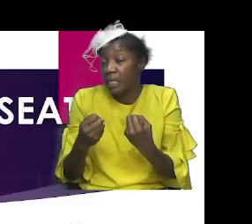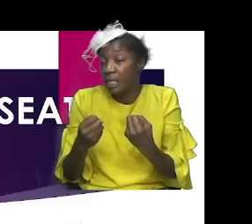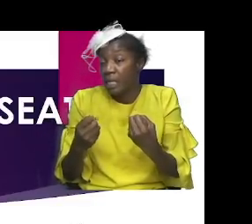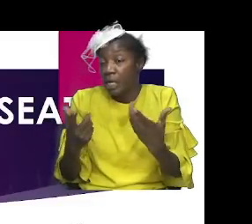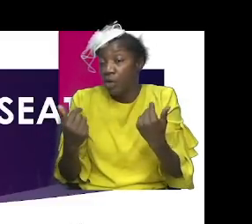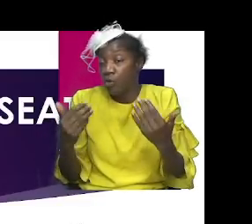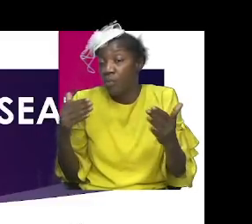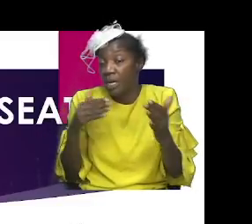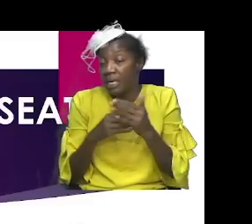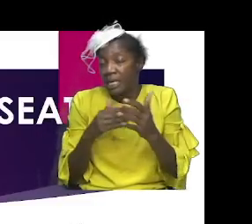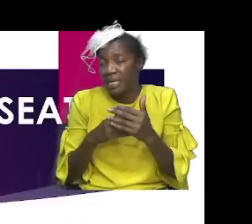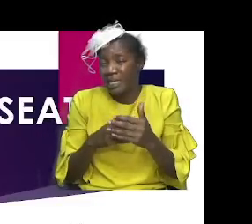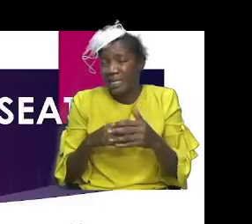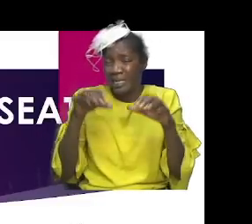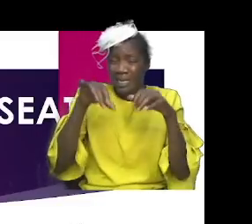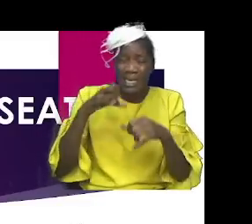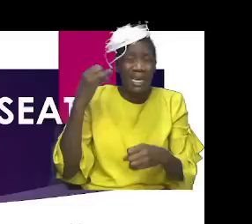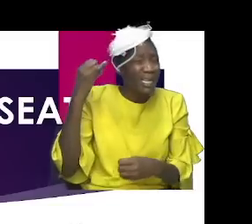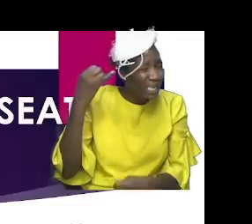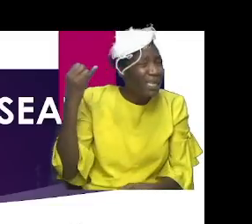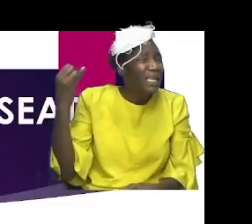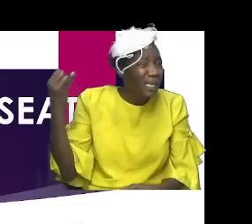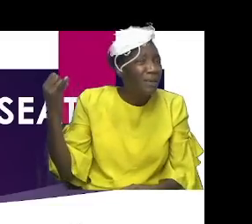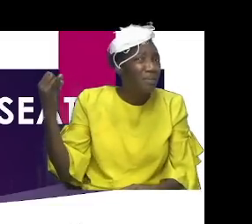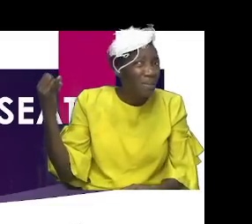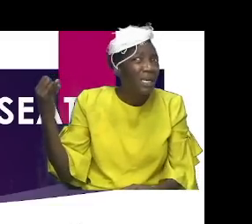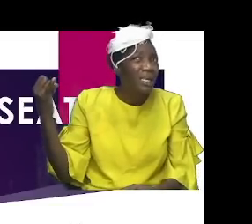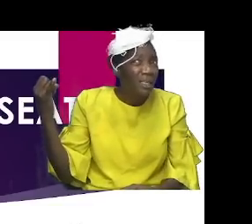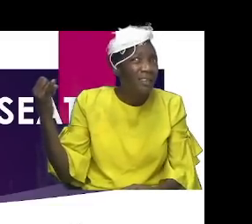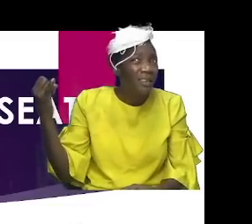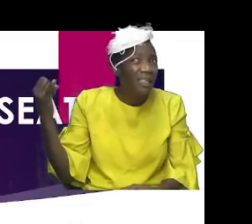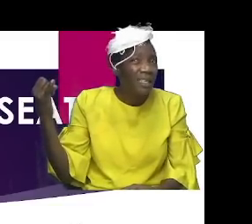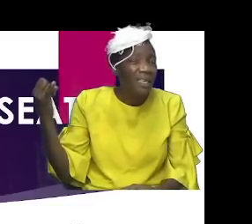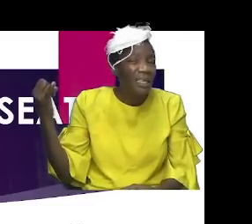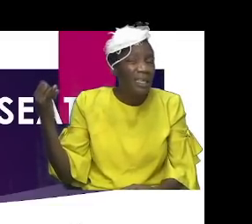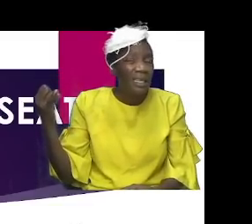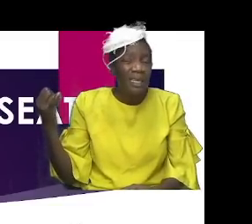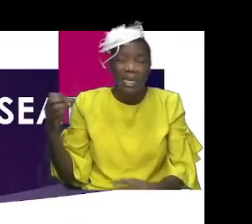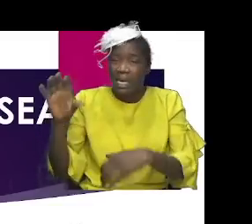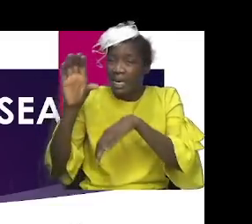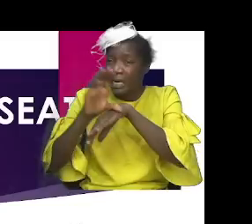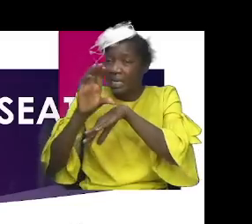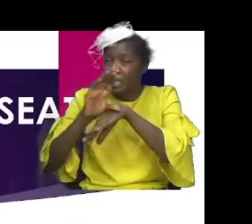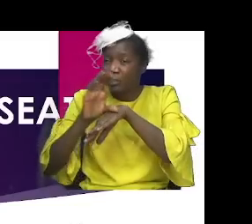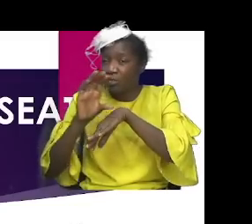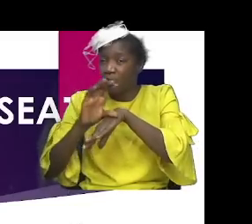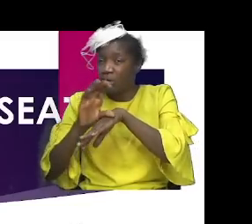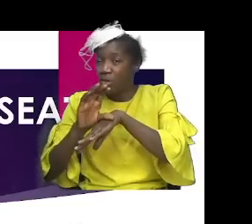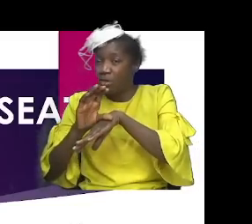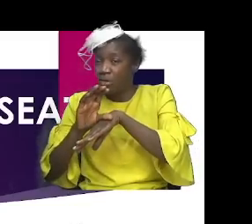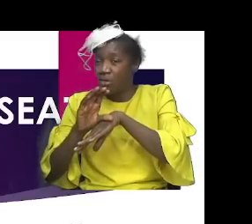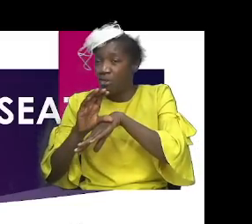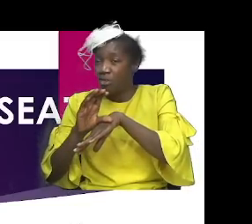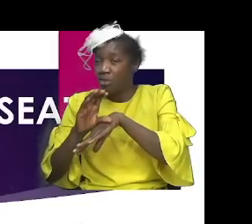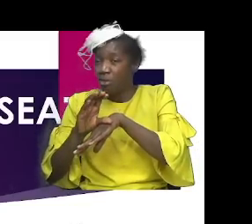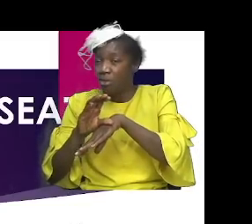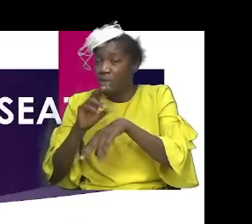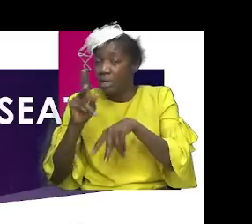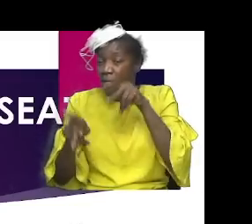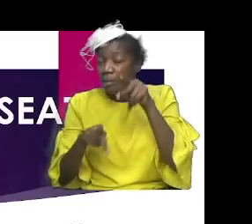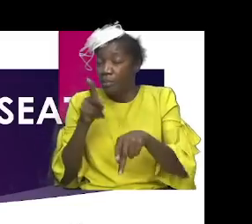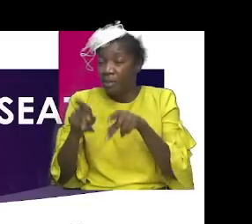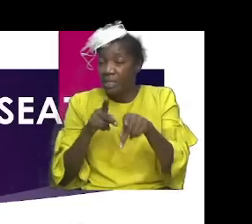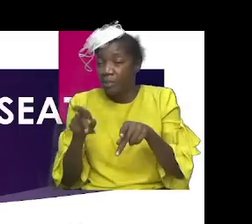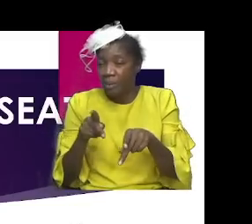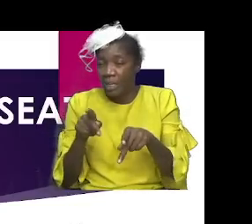Can you imagine in a church? Can you imagine in a body of Christ anywhere across this world? Folks are planning to